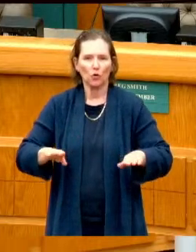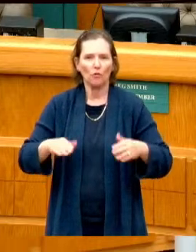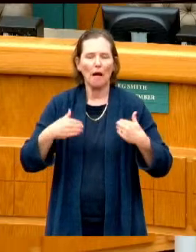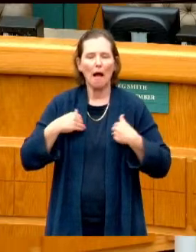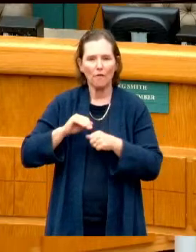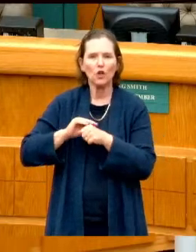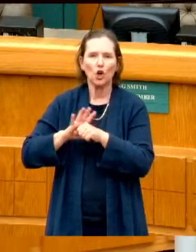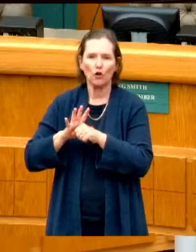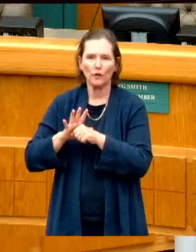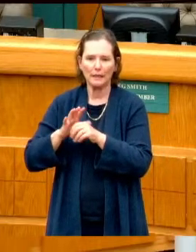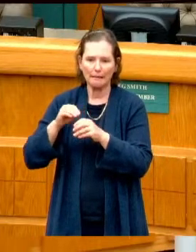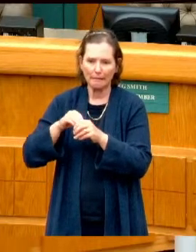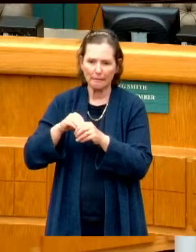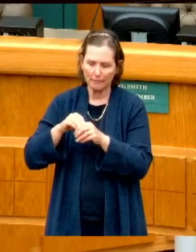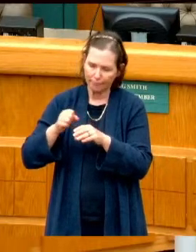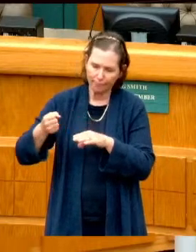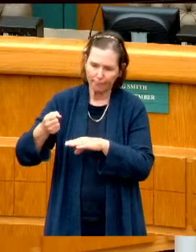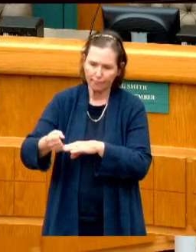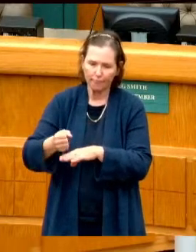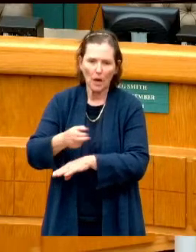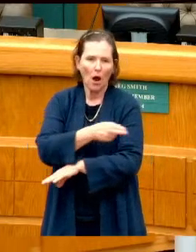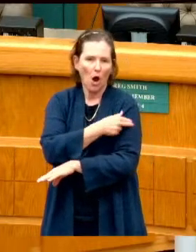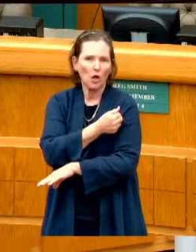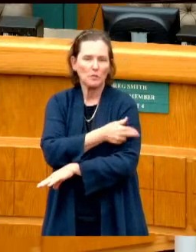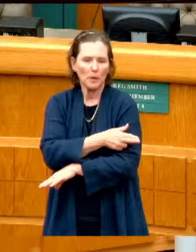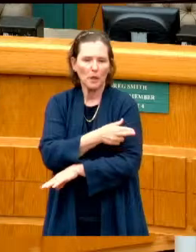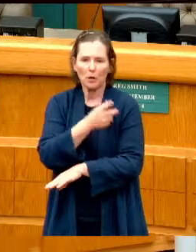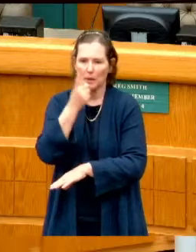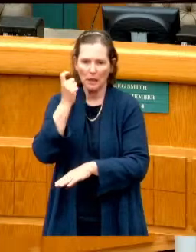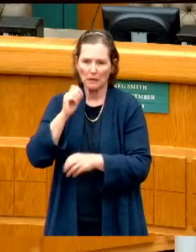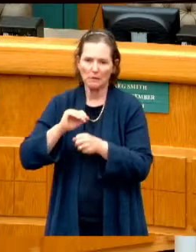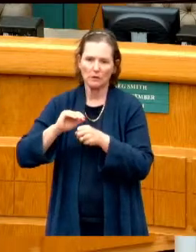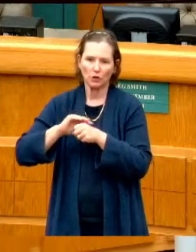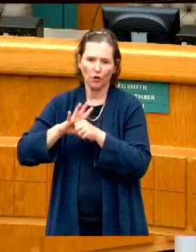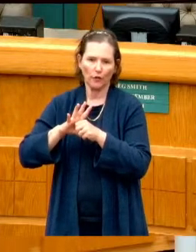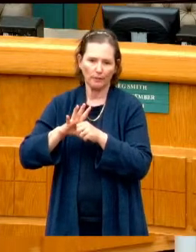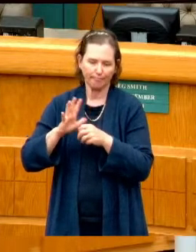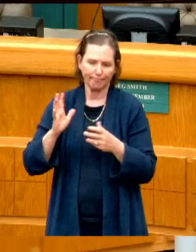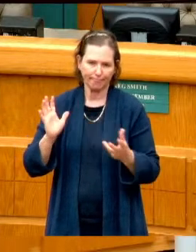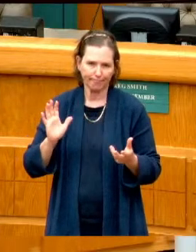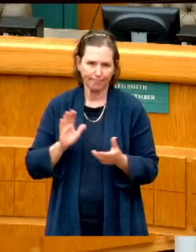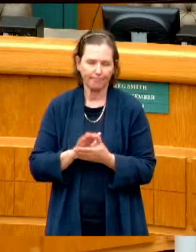currently hospital due to being infected with the virus.